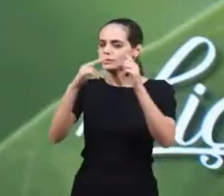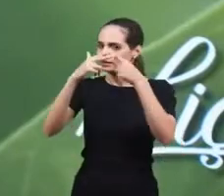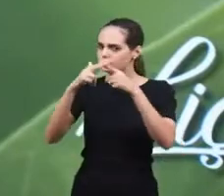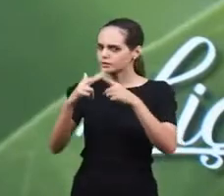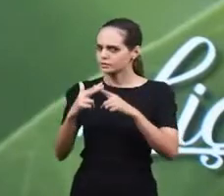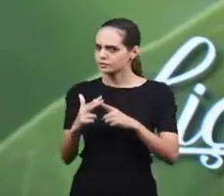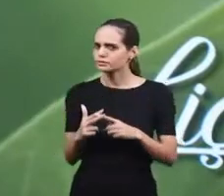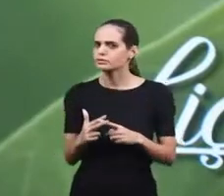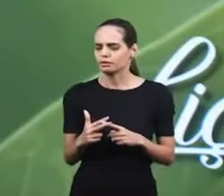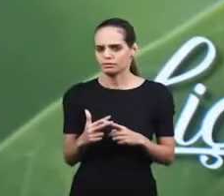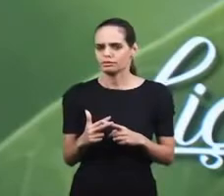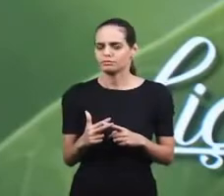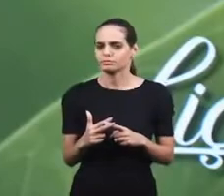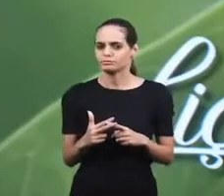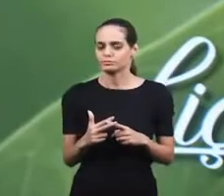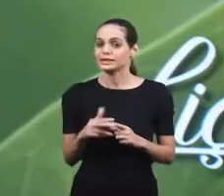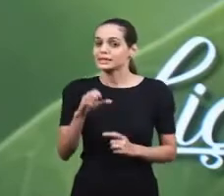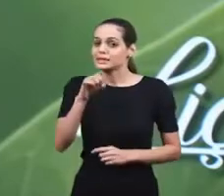to